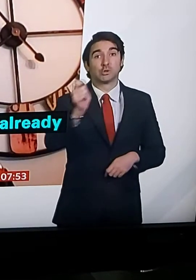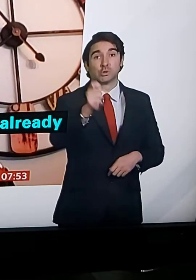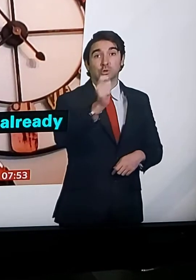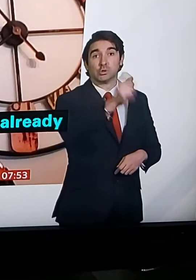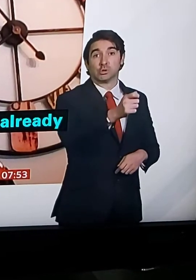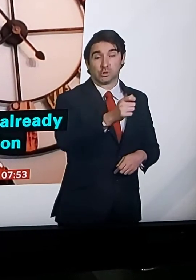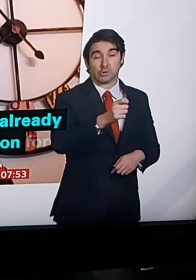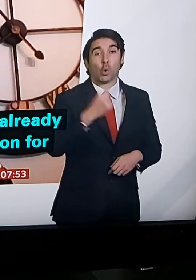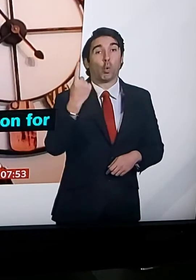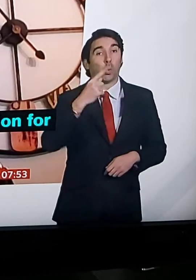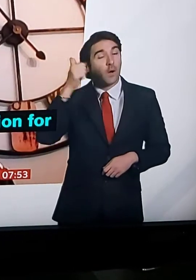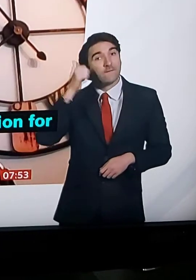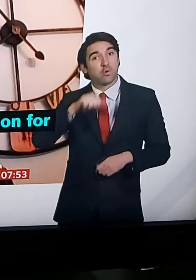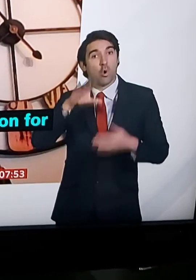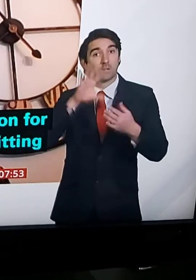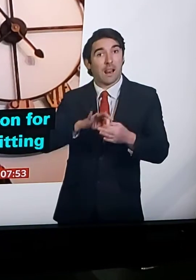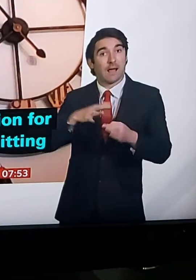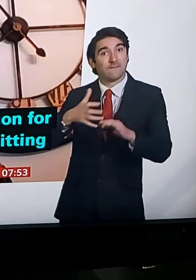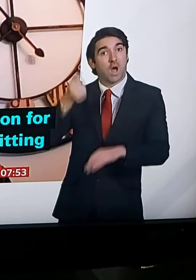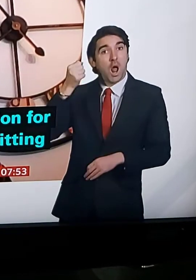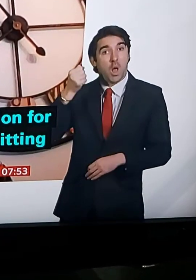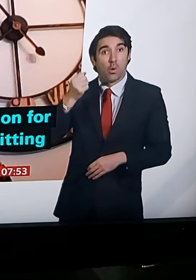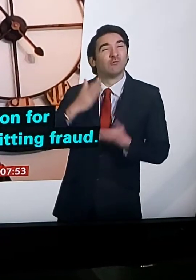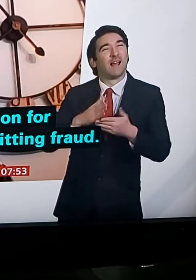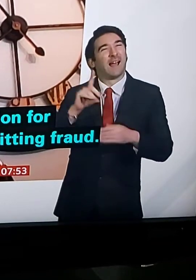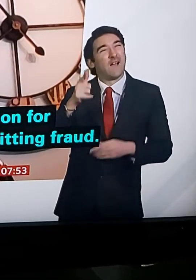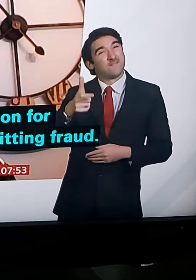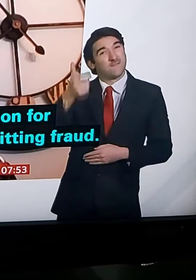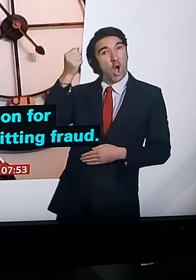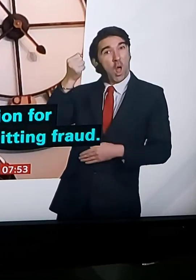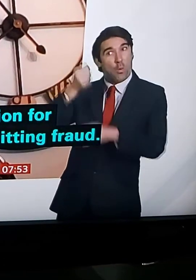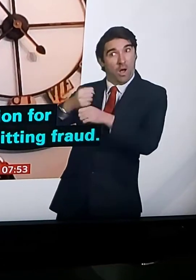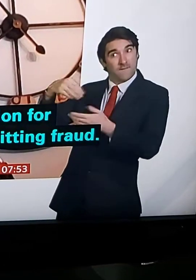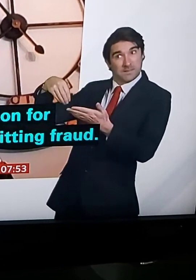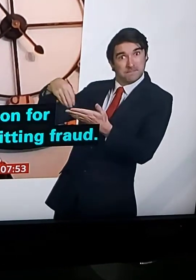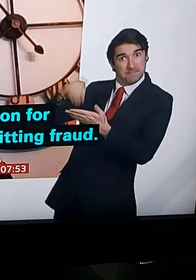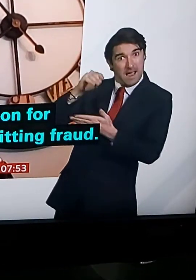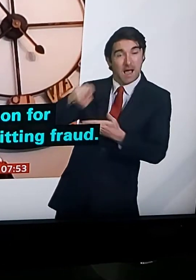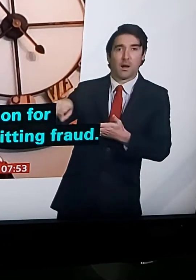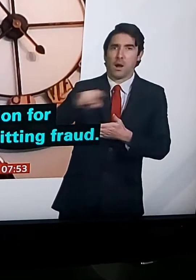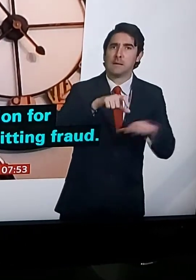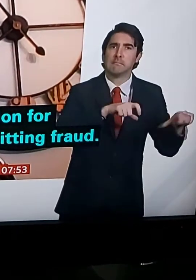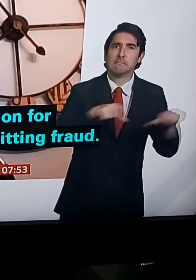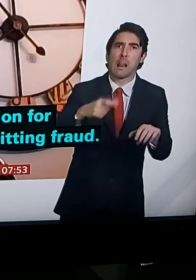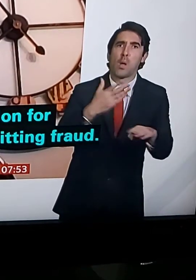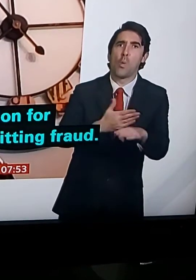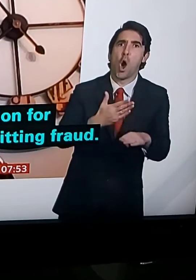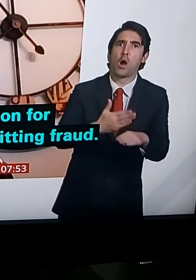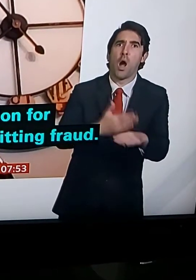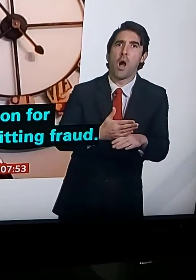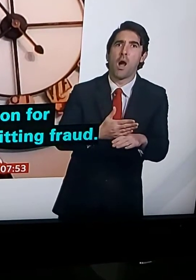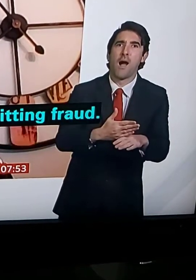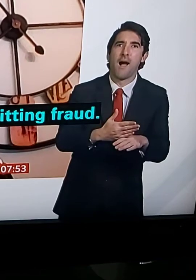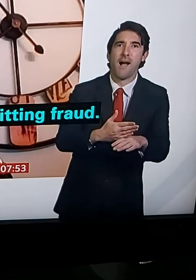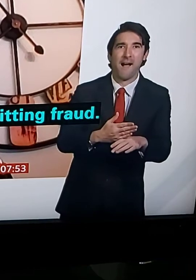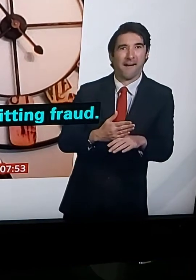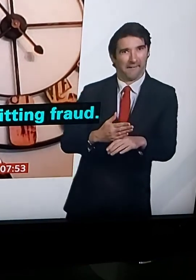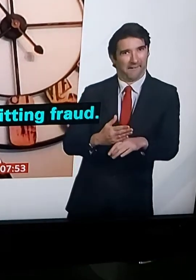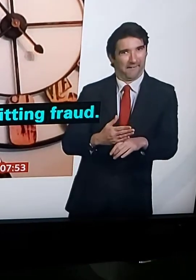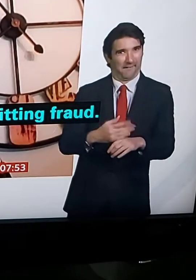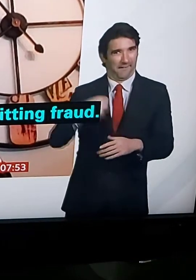committing fraud there on furloughed members of their staff. So we absolutely will be following up on all